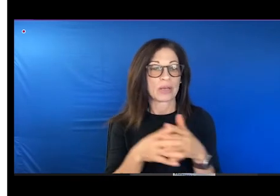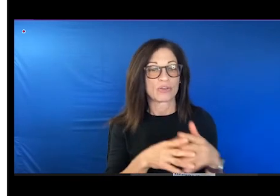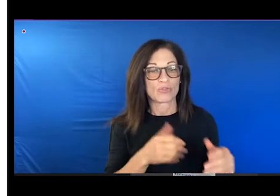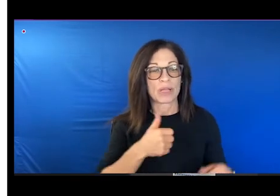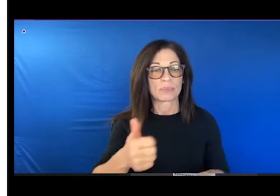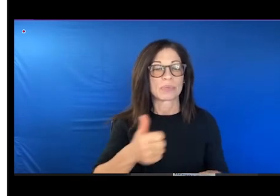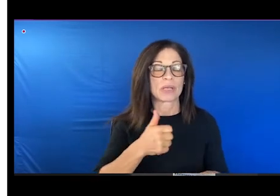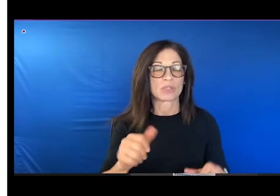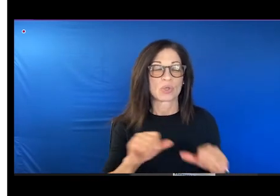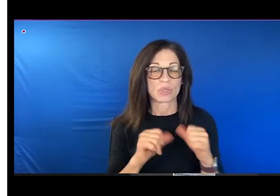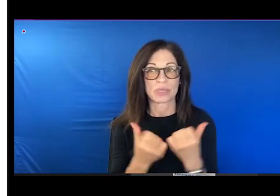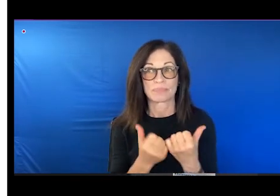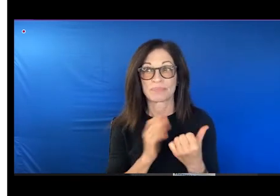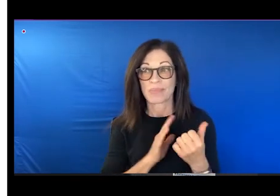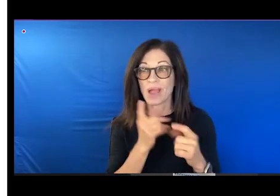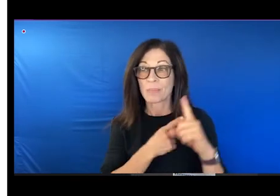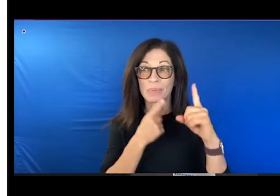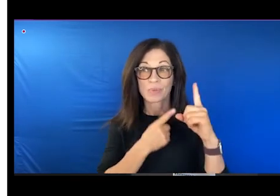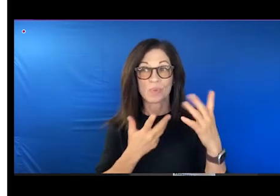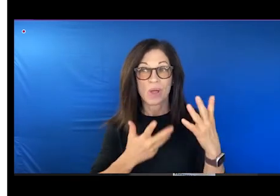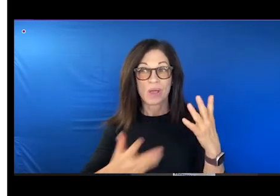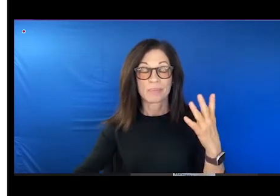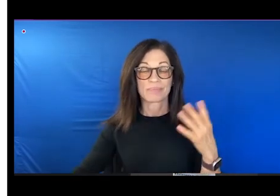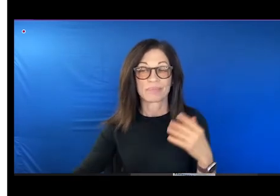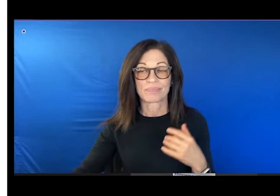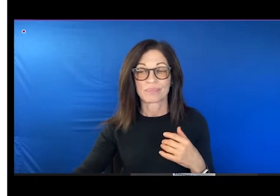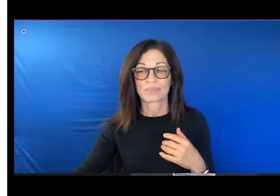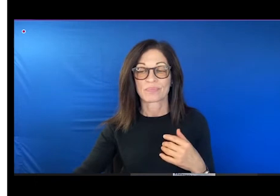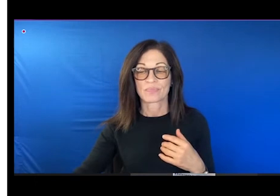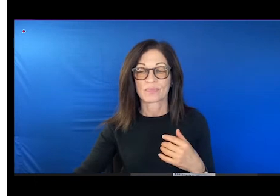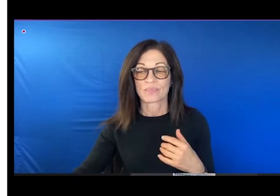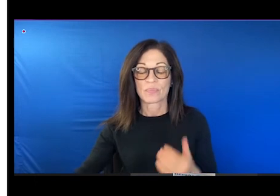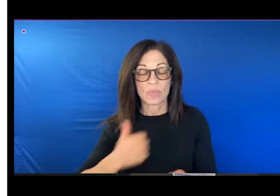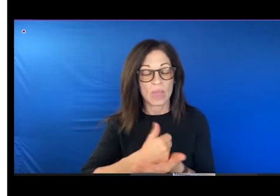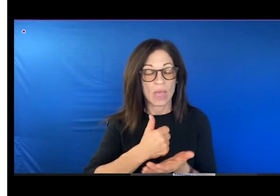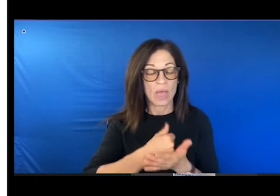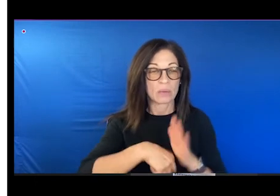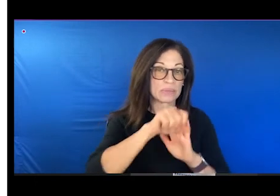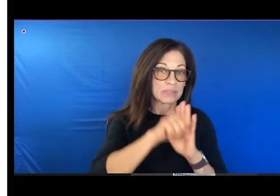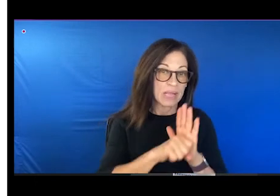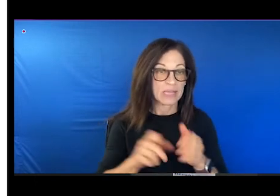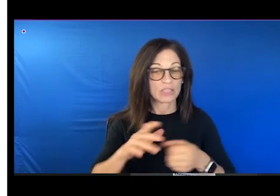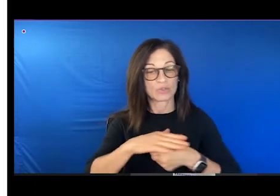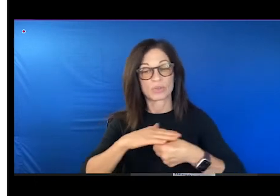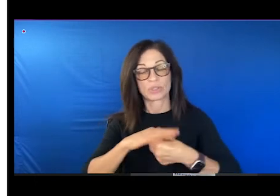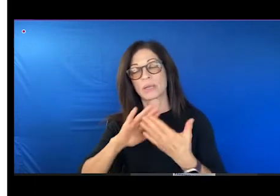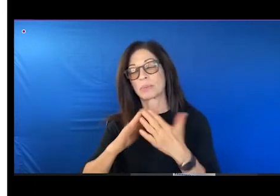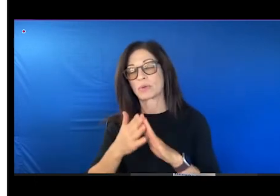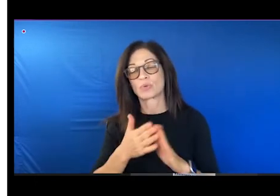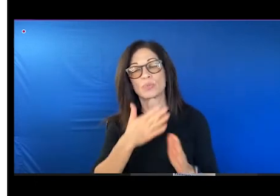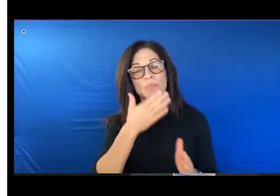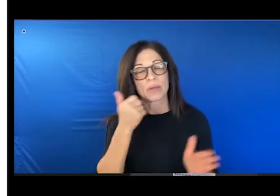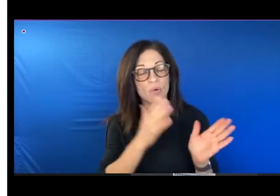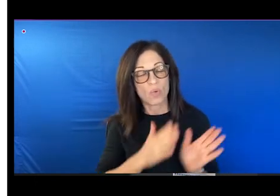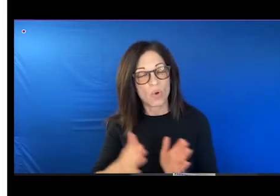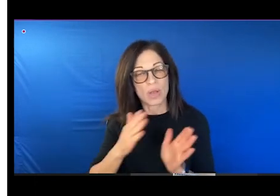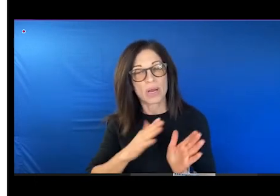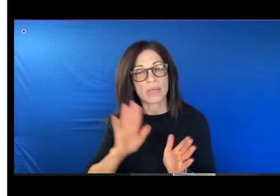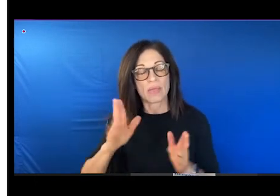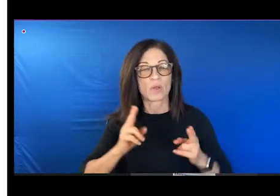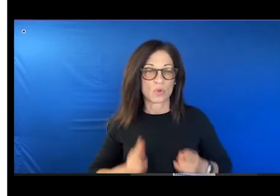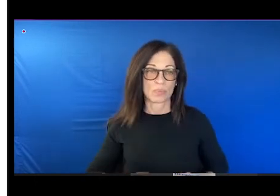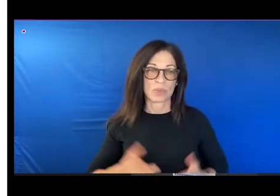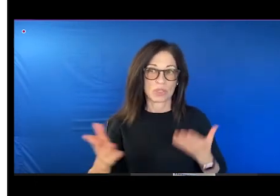Public Transportation Association. And our mission is to help states and regions and communities